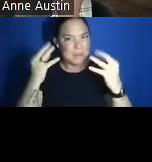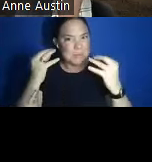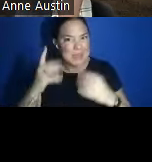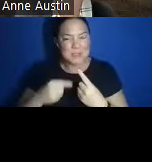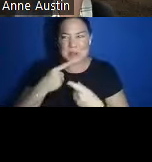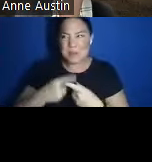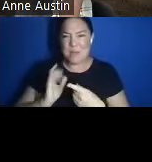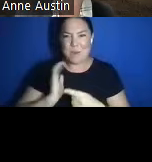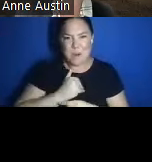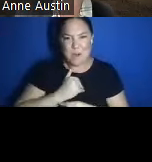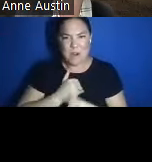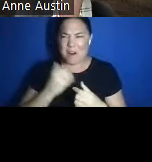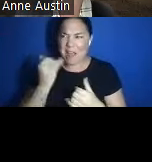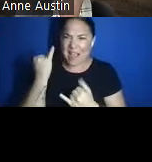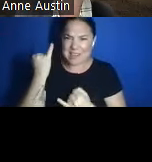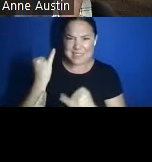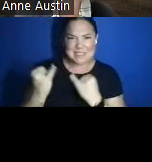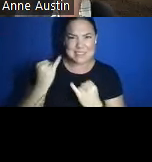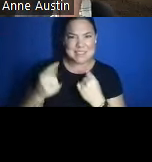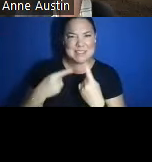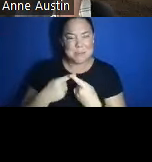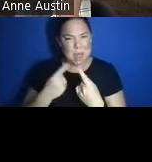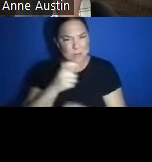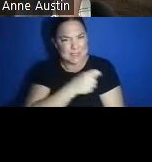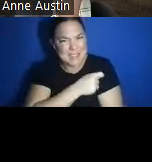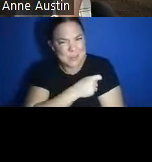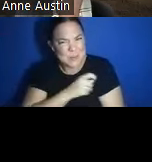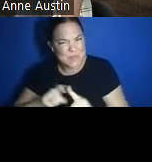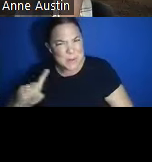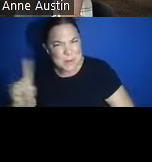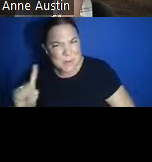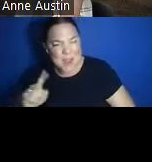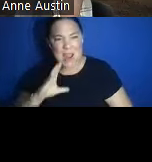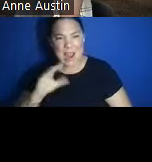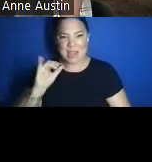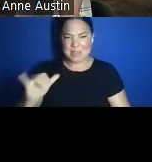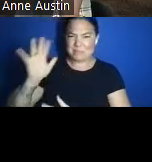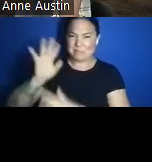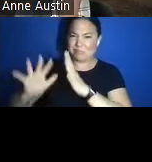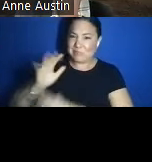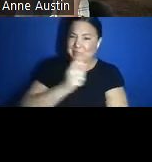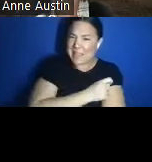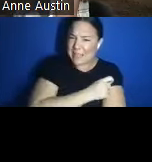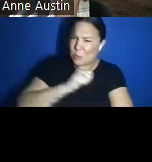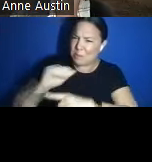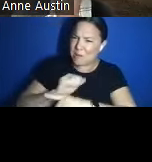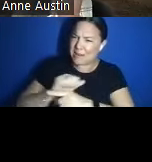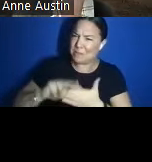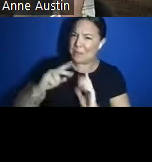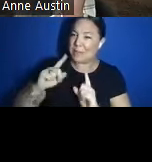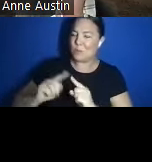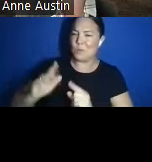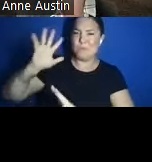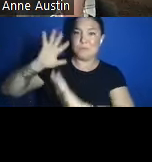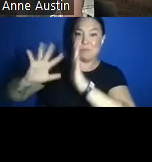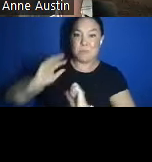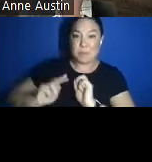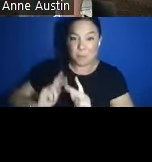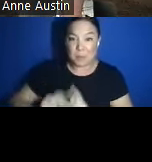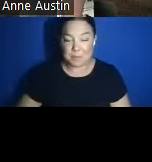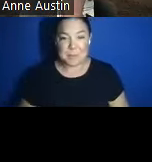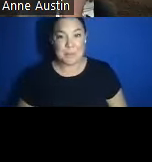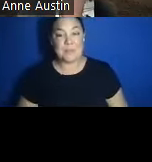modern notions of tattooing come from and what this practice meant to past peoples. So my hope for you today is